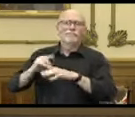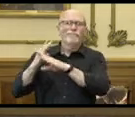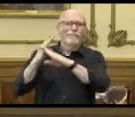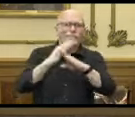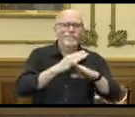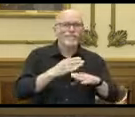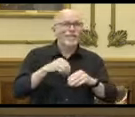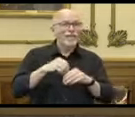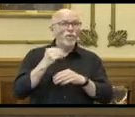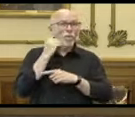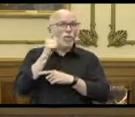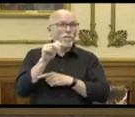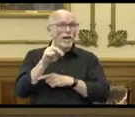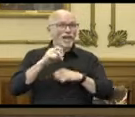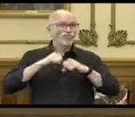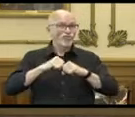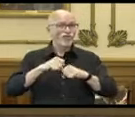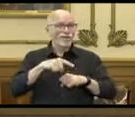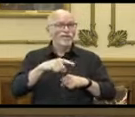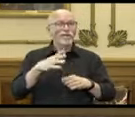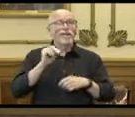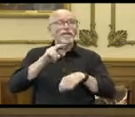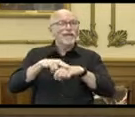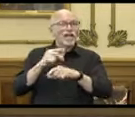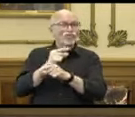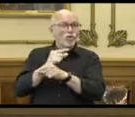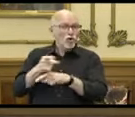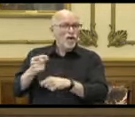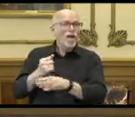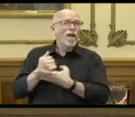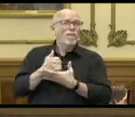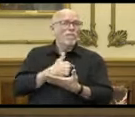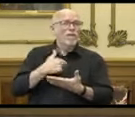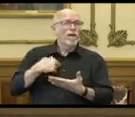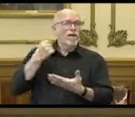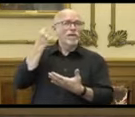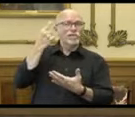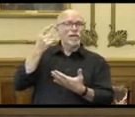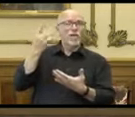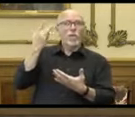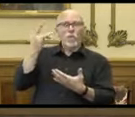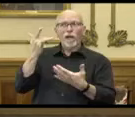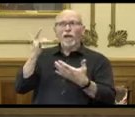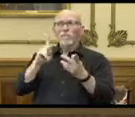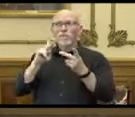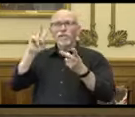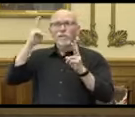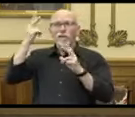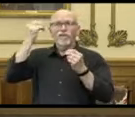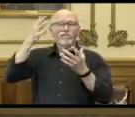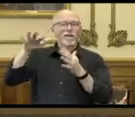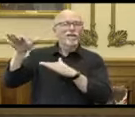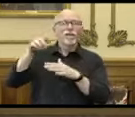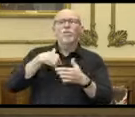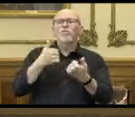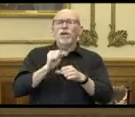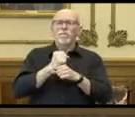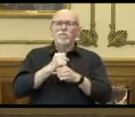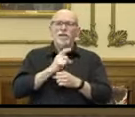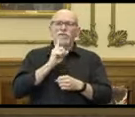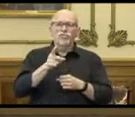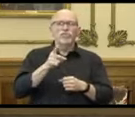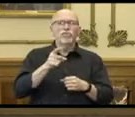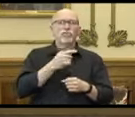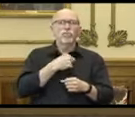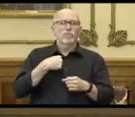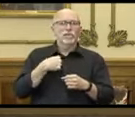Homeland Security field, and the National Guard has helped us understand where that is coming from as well. And so we try to make sure that we